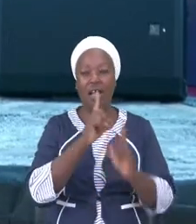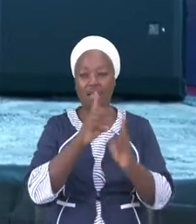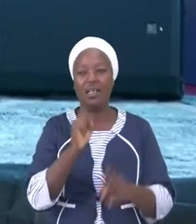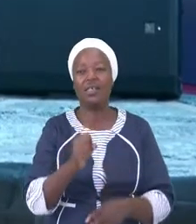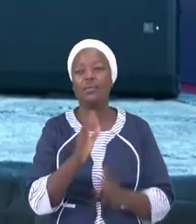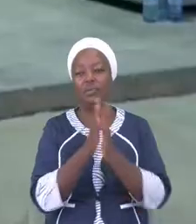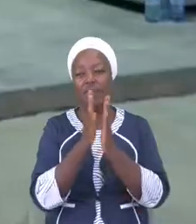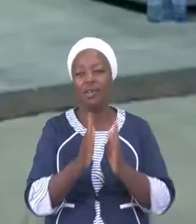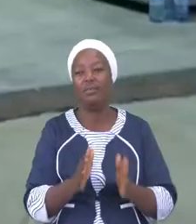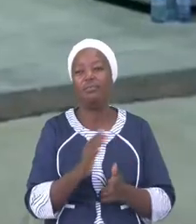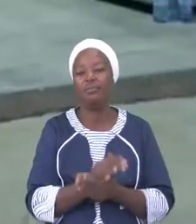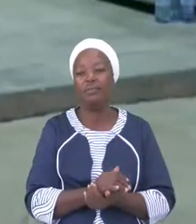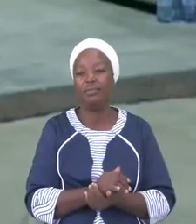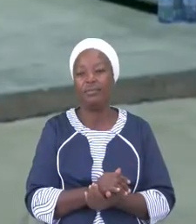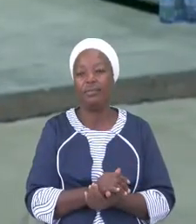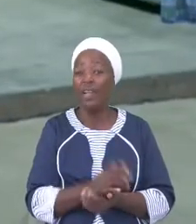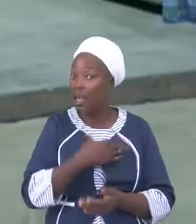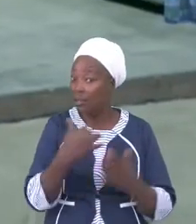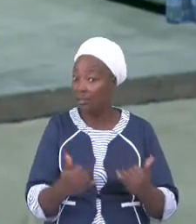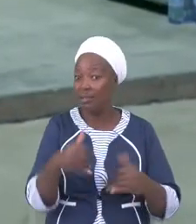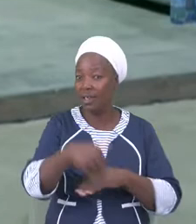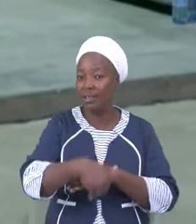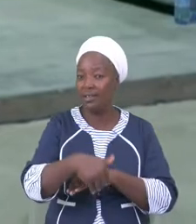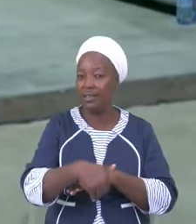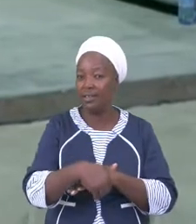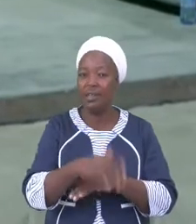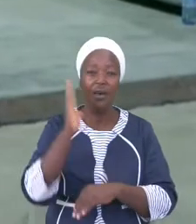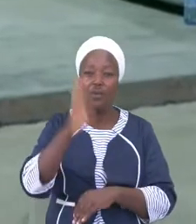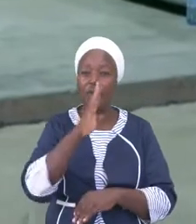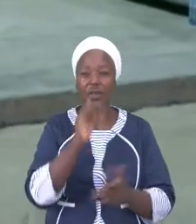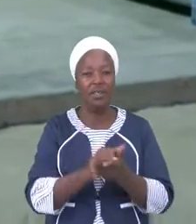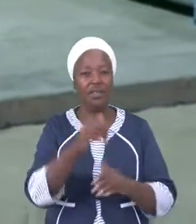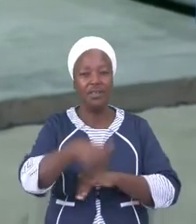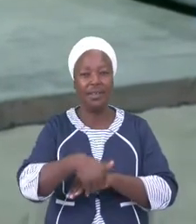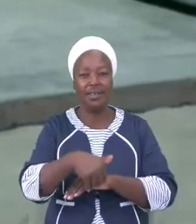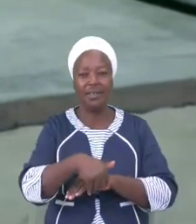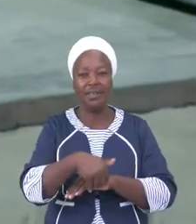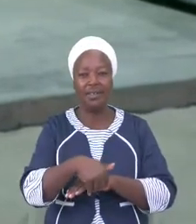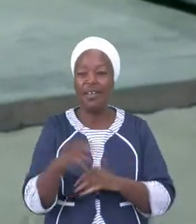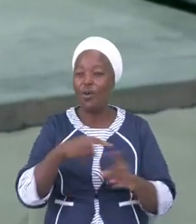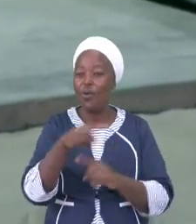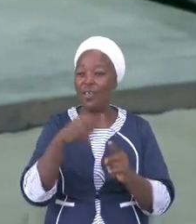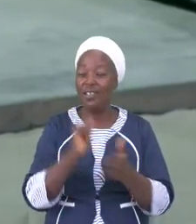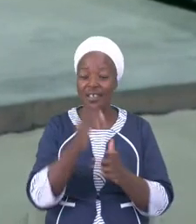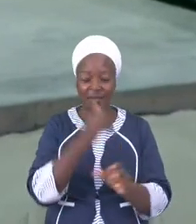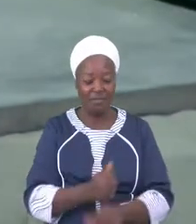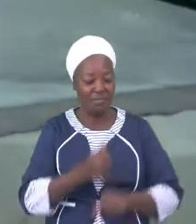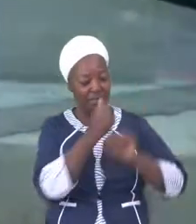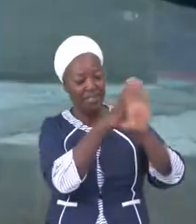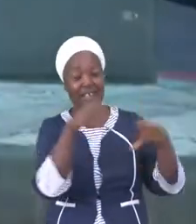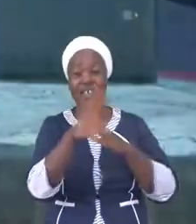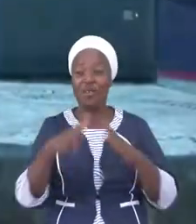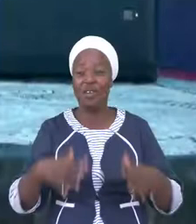prayer. And tonight will be that night when that mountain in your